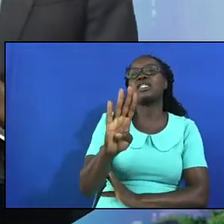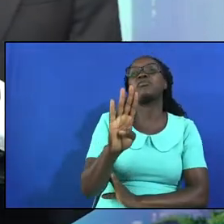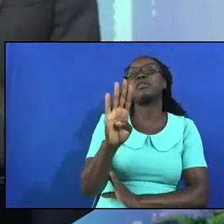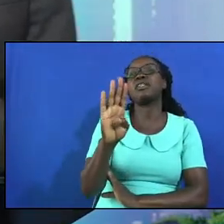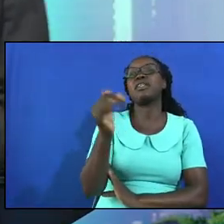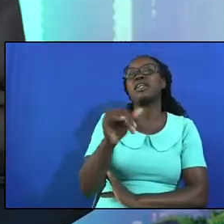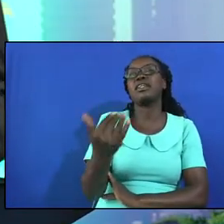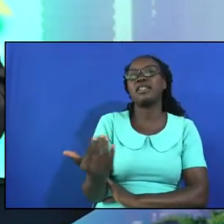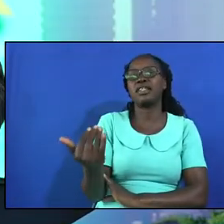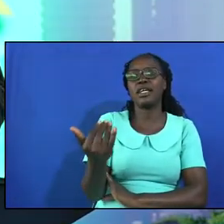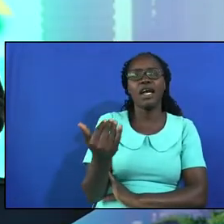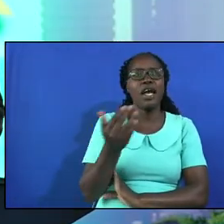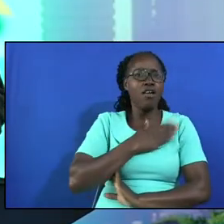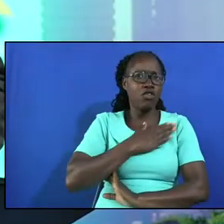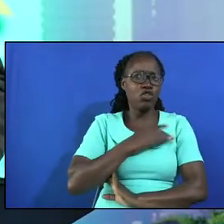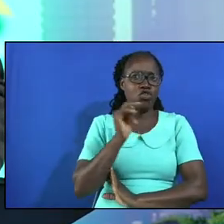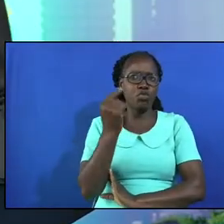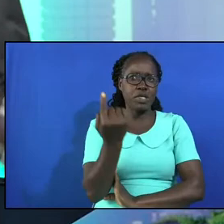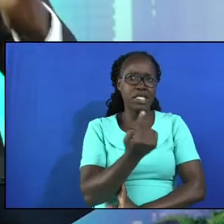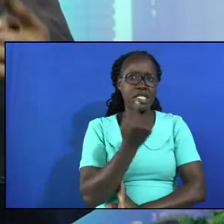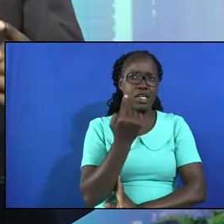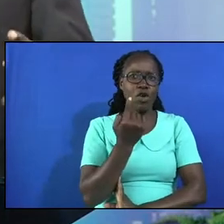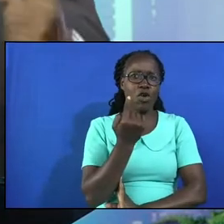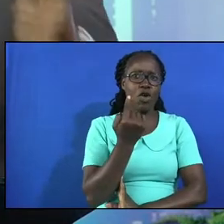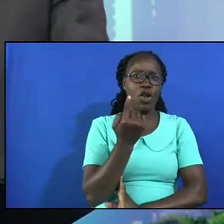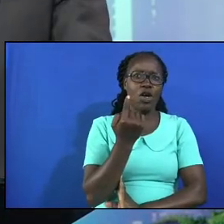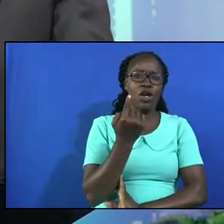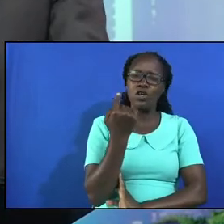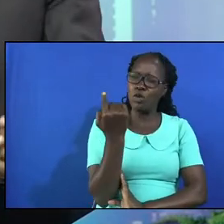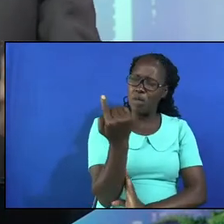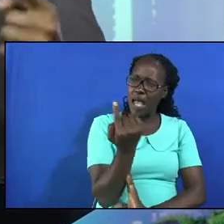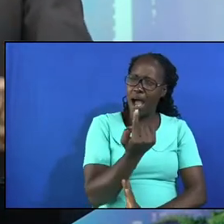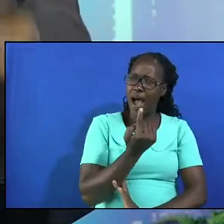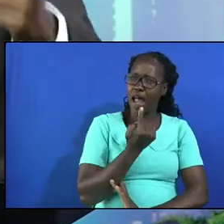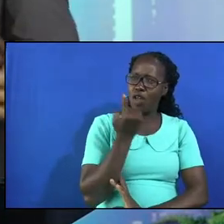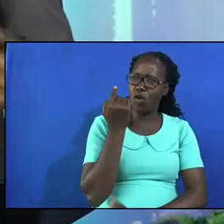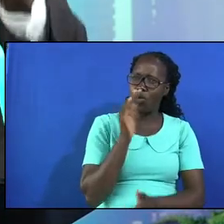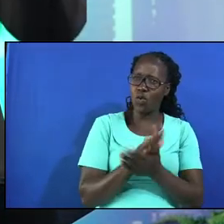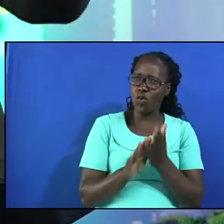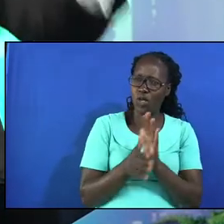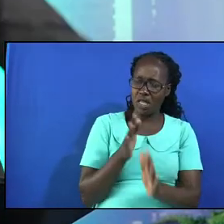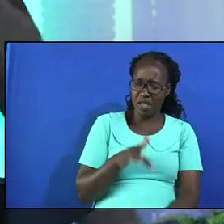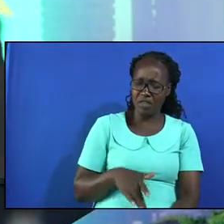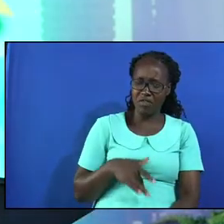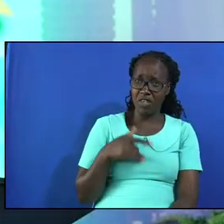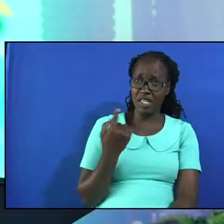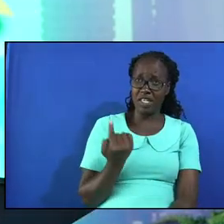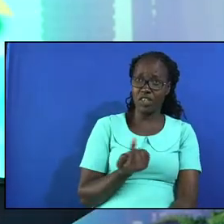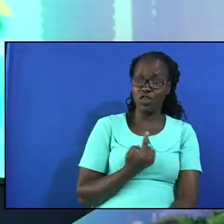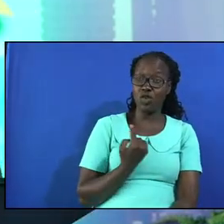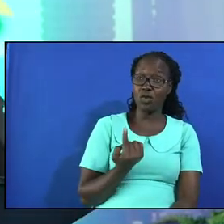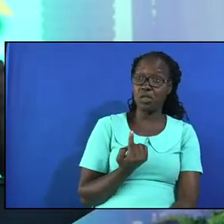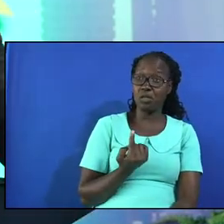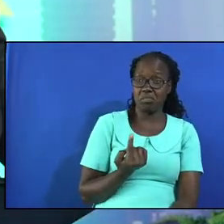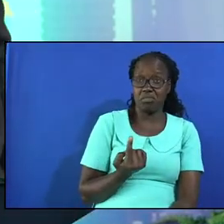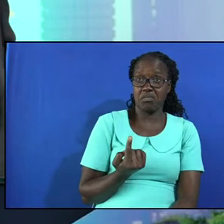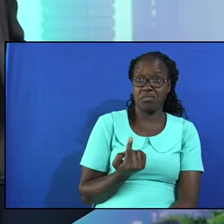anything. You see, friends, to be single is to be alone without feeling lonely.